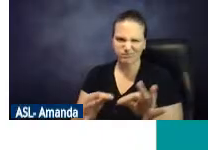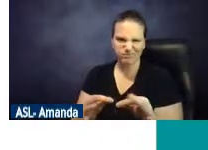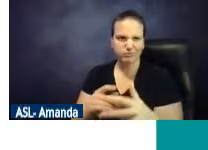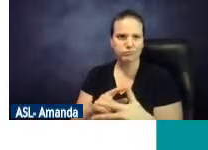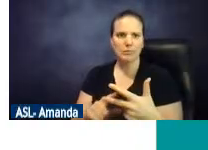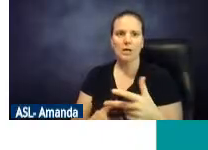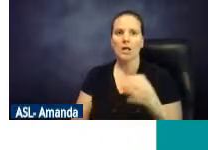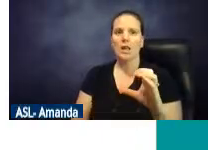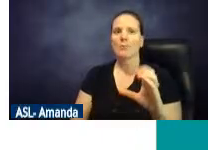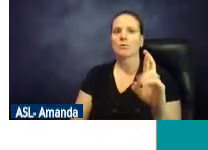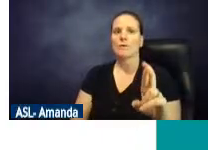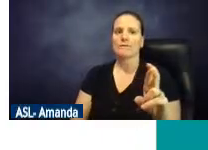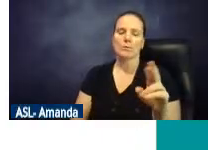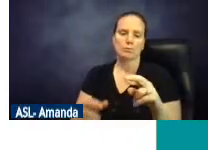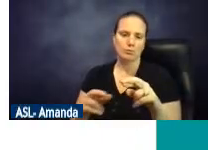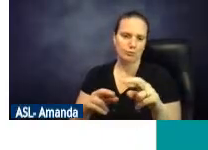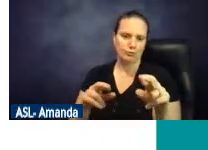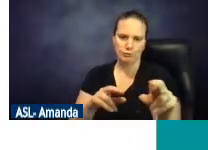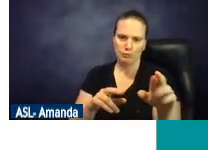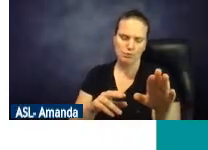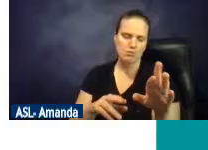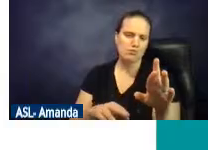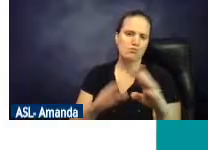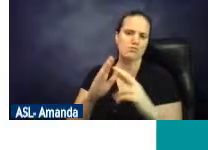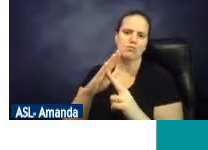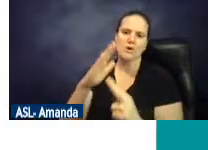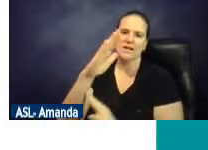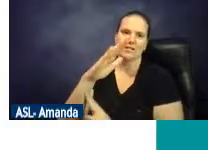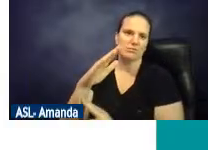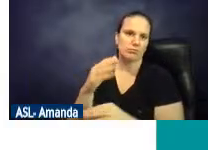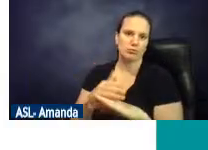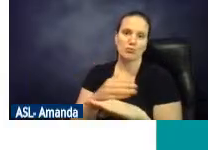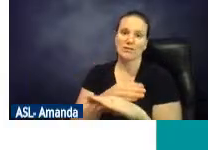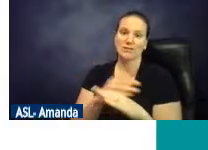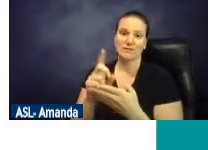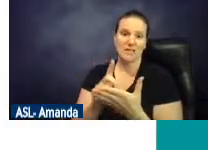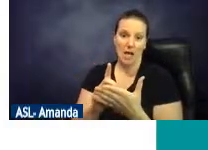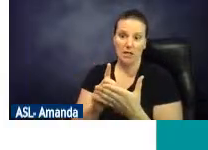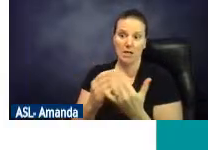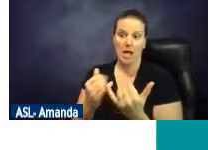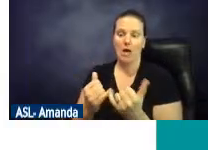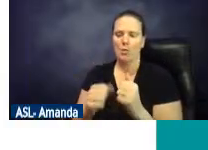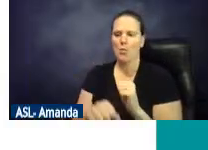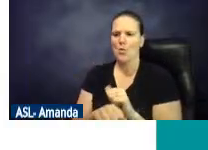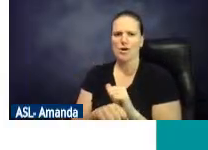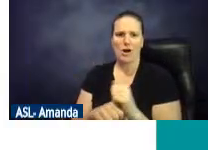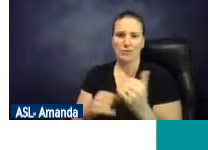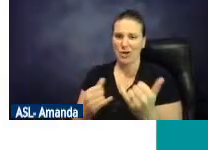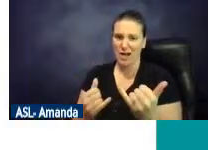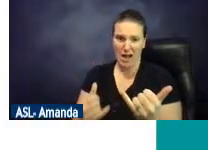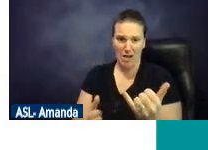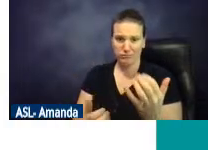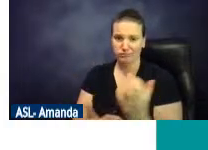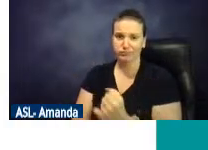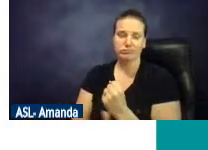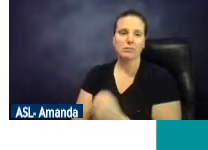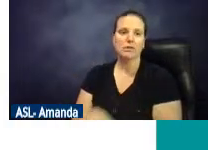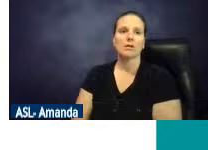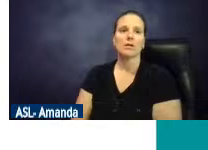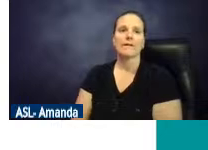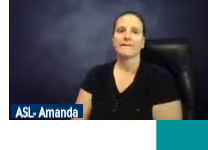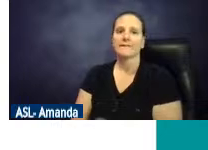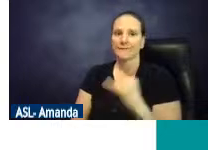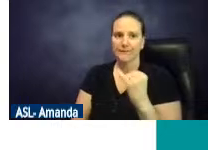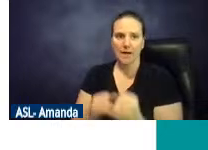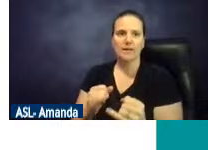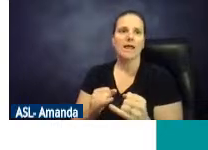River Bridge Progressive Design Build procurement is being worked on as we speak. Finalizing